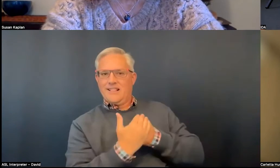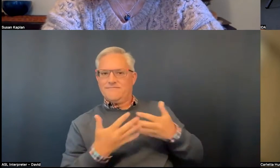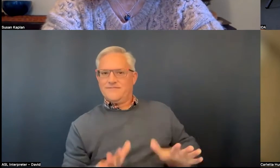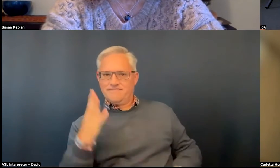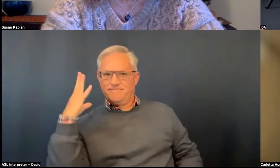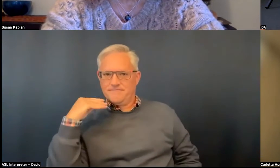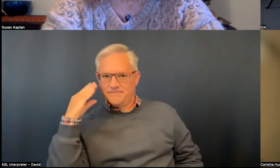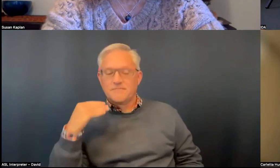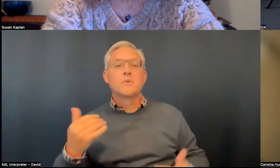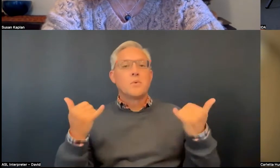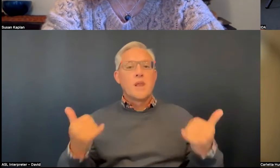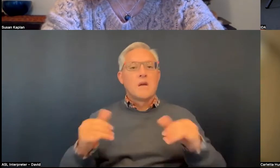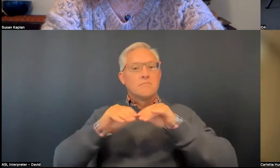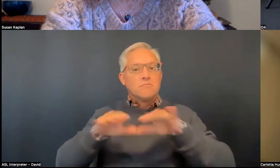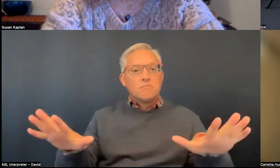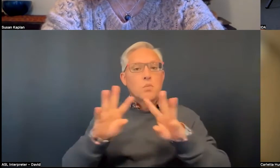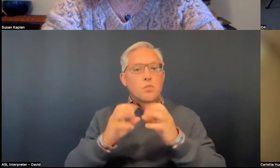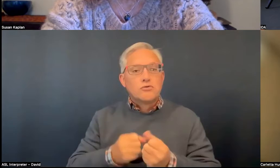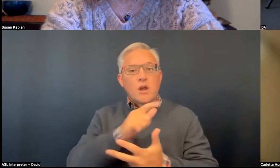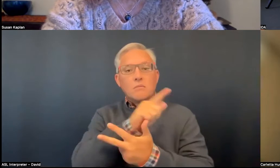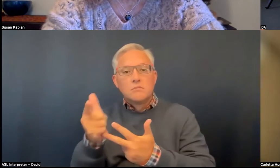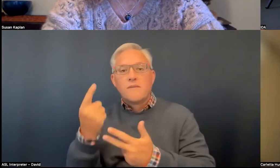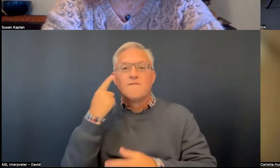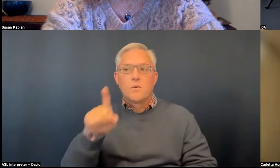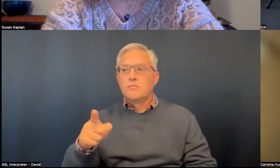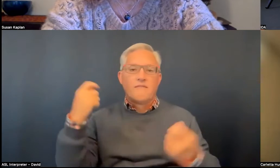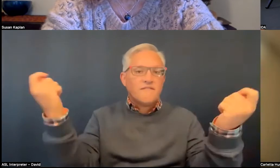these series of workshops at festivals or other filmmaking